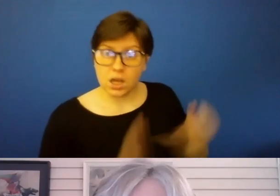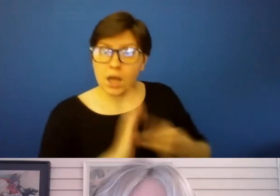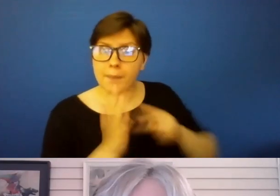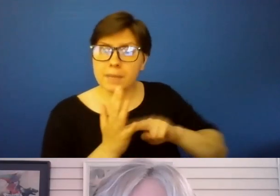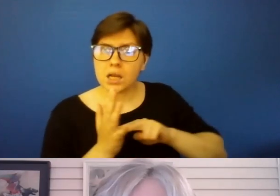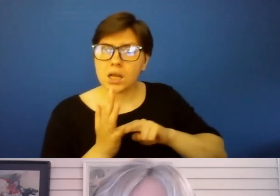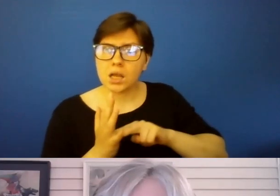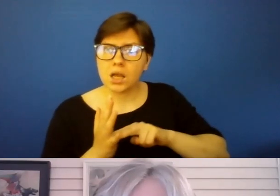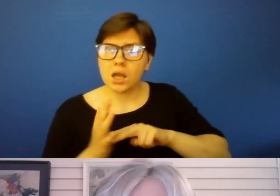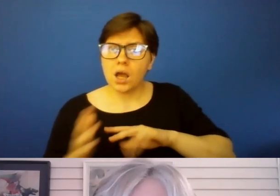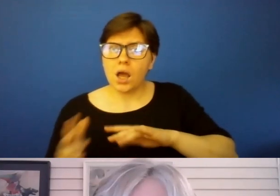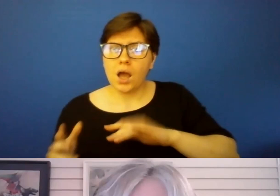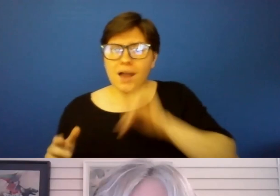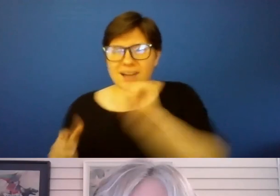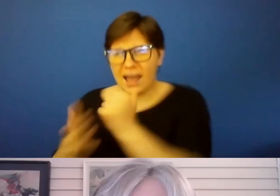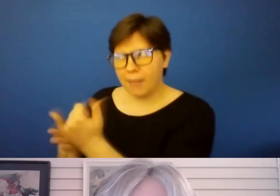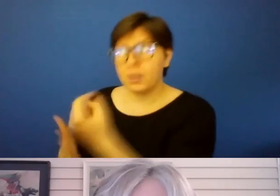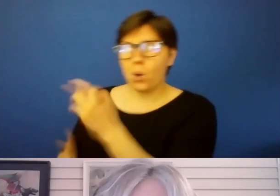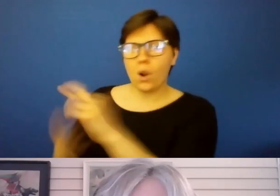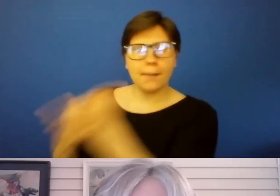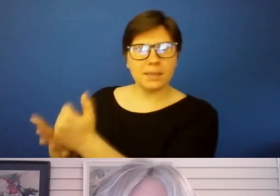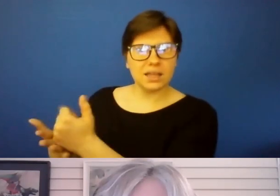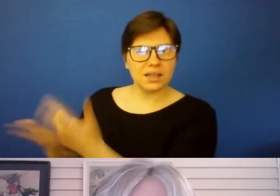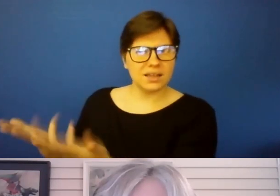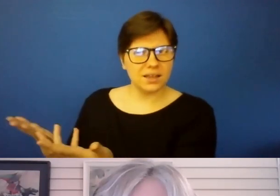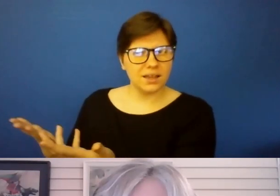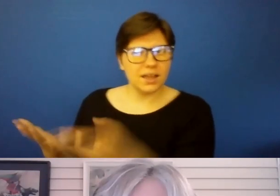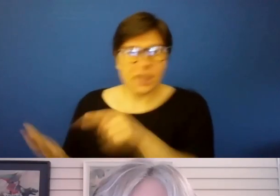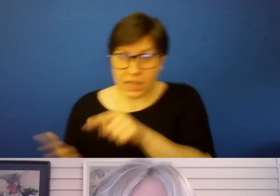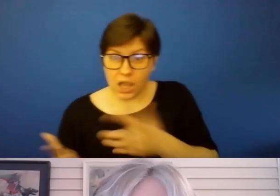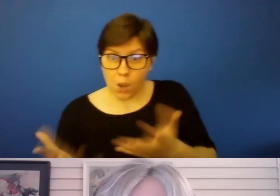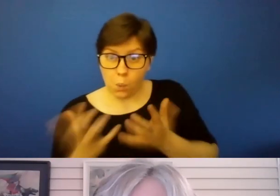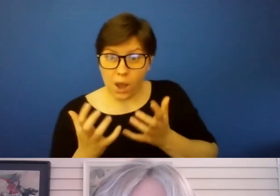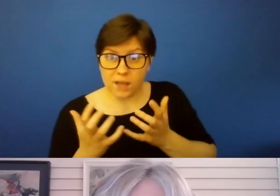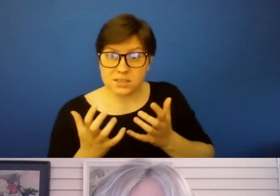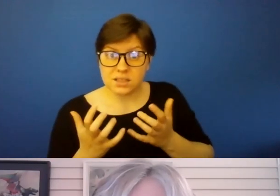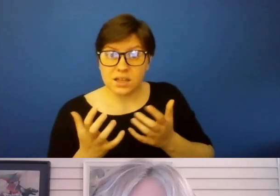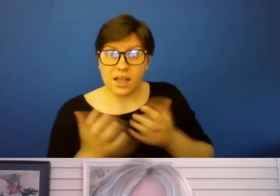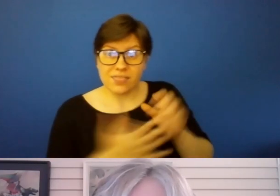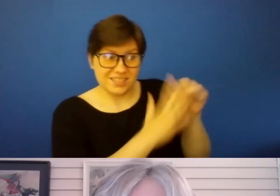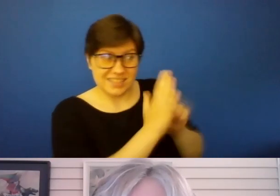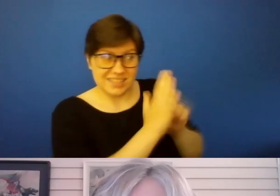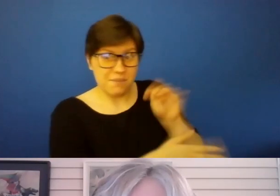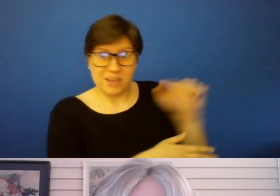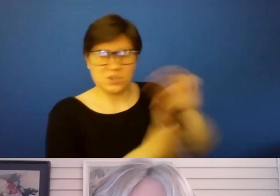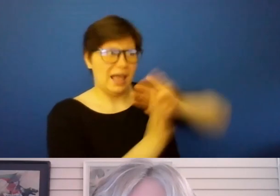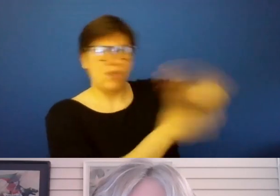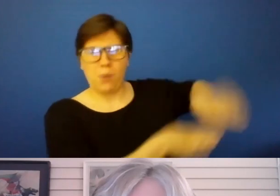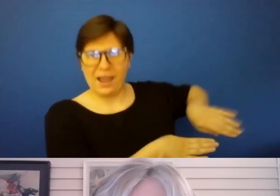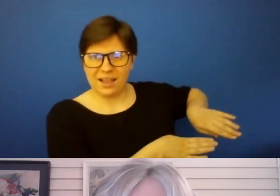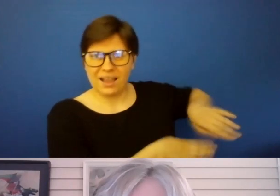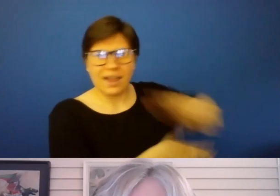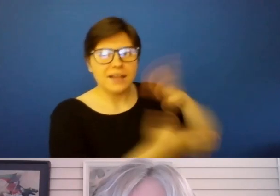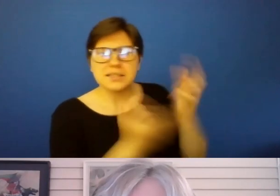the way, or is it facilitating? All he wants is for the state of Massachusetts to get out of the way, right? He's not asking for affirmative